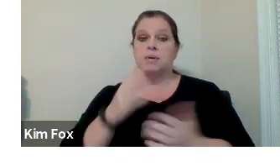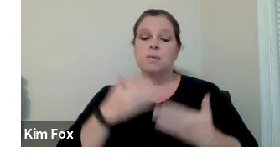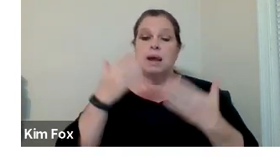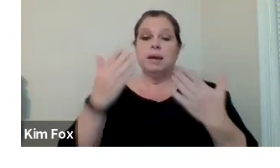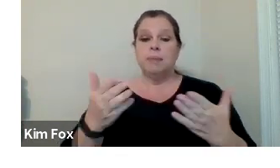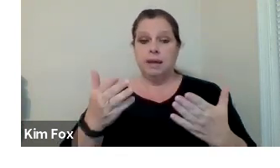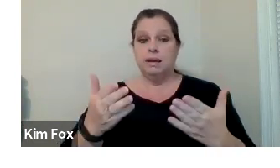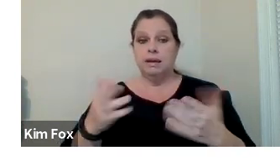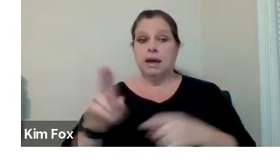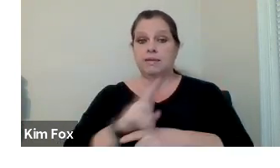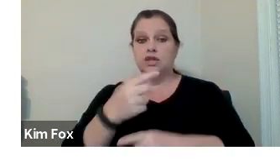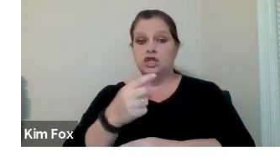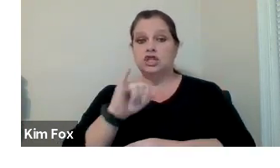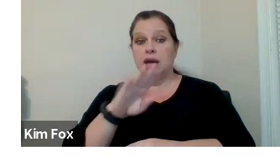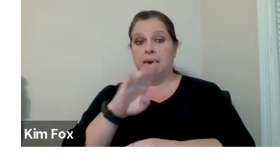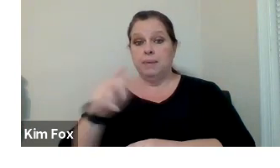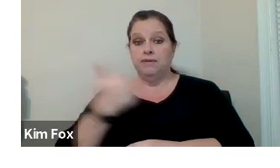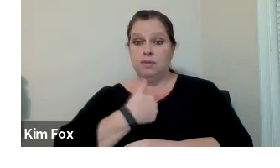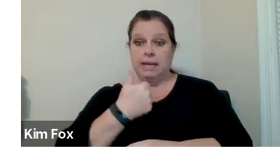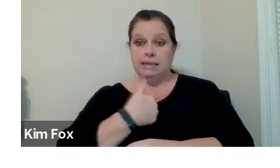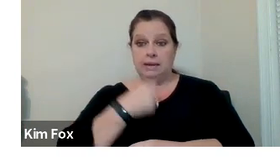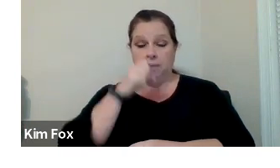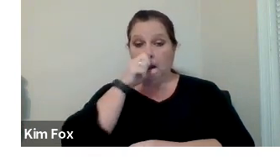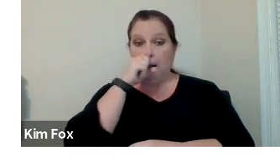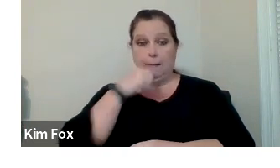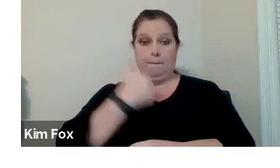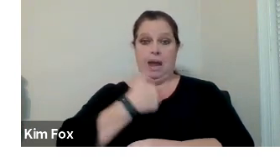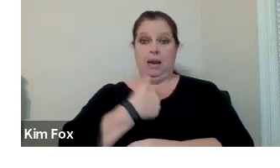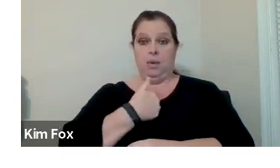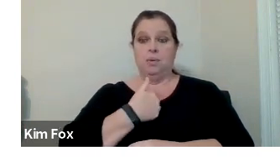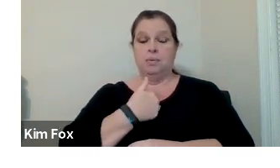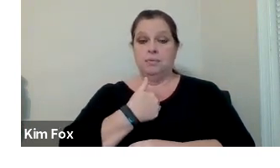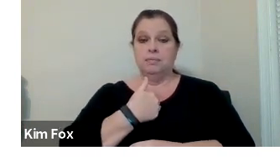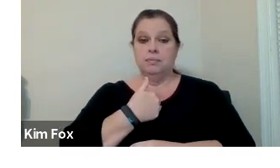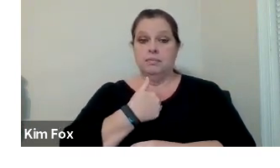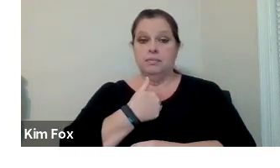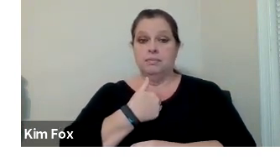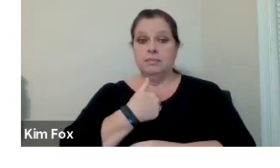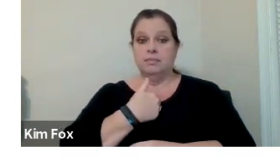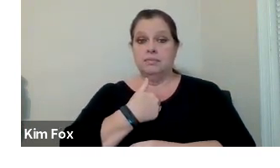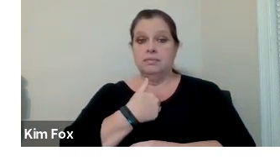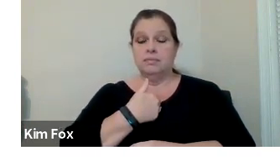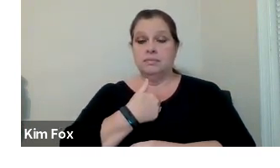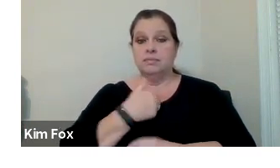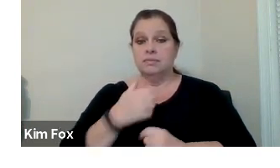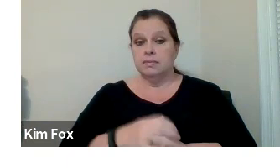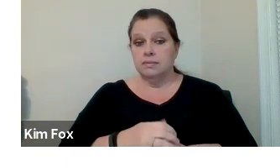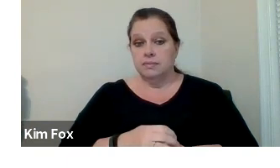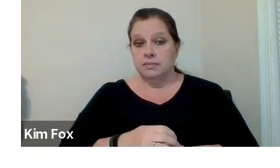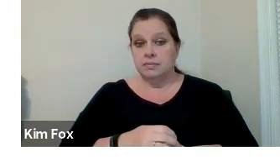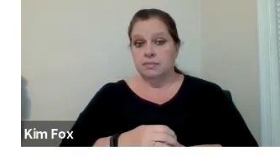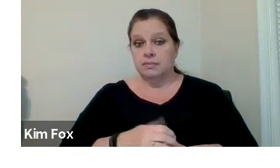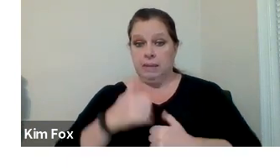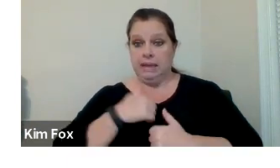I've even used the GI Bill for myself under my own veteran status. So in